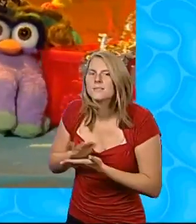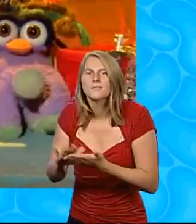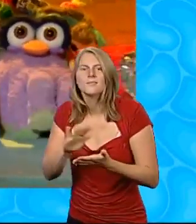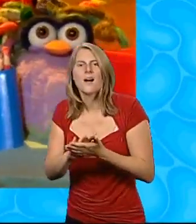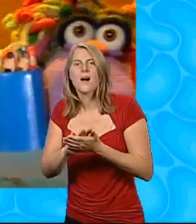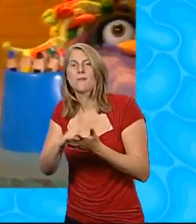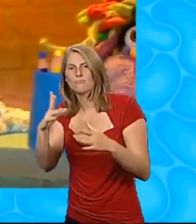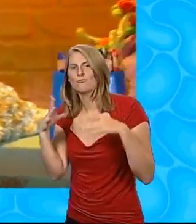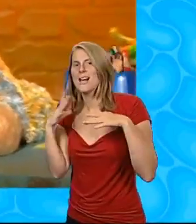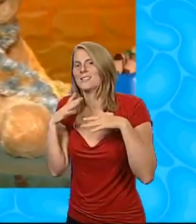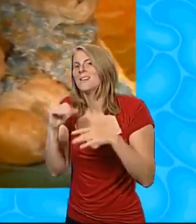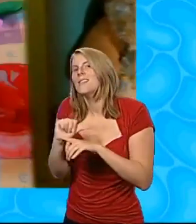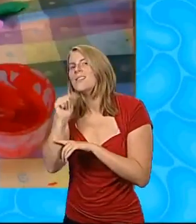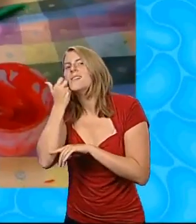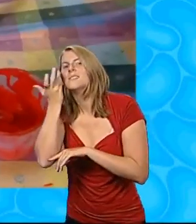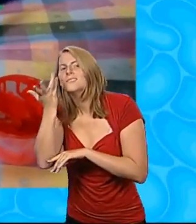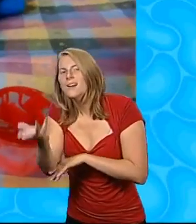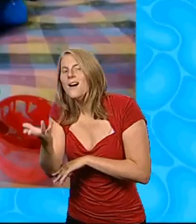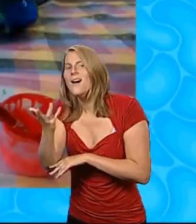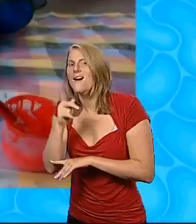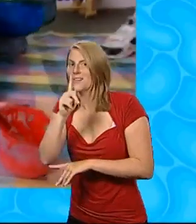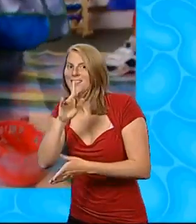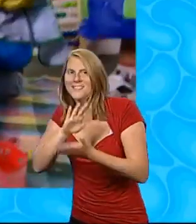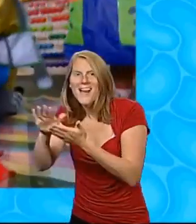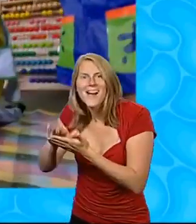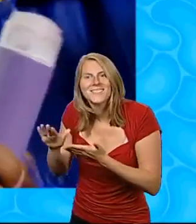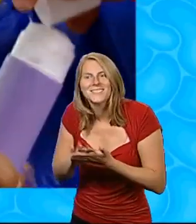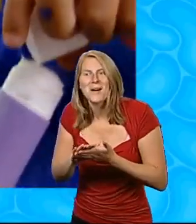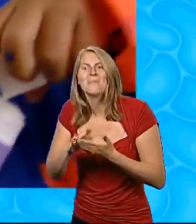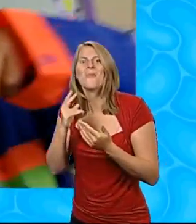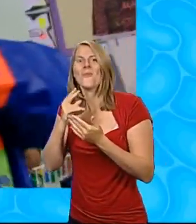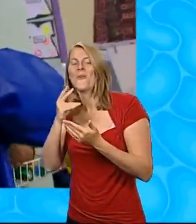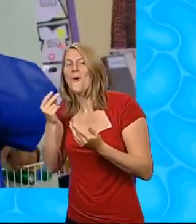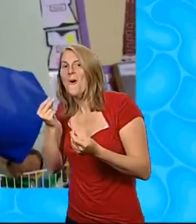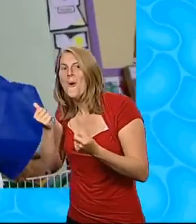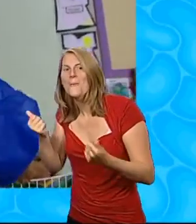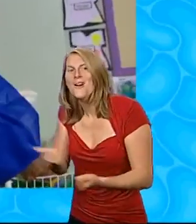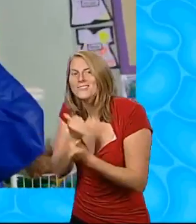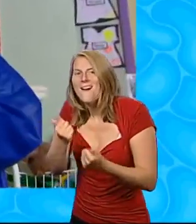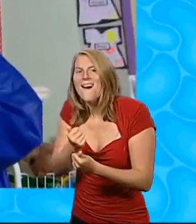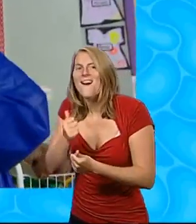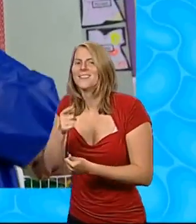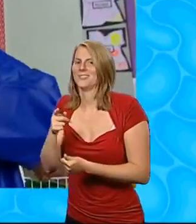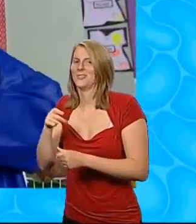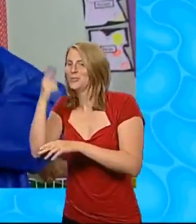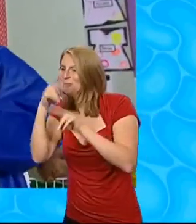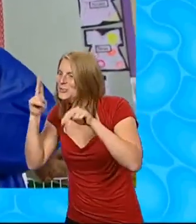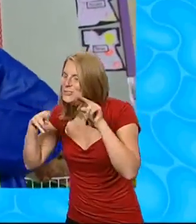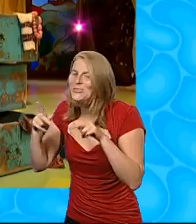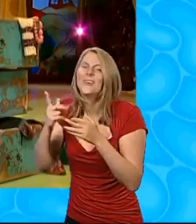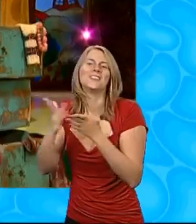where they belong. Tidy up, put away, ready for another